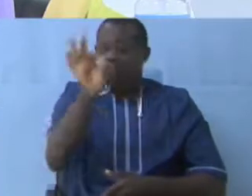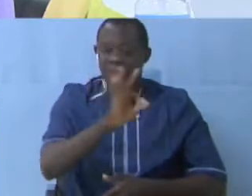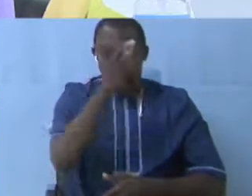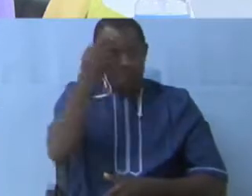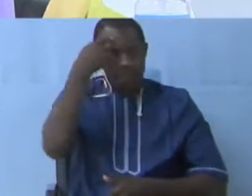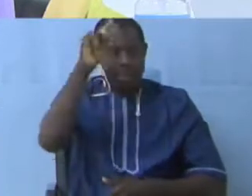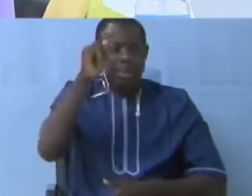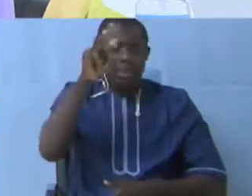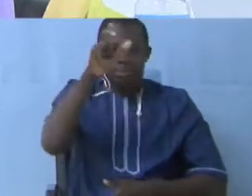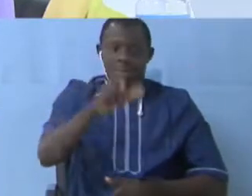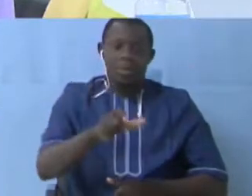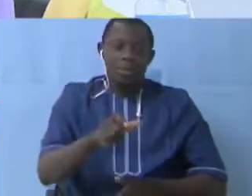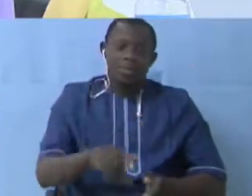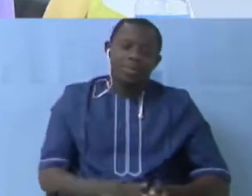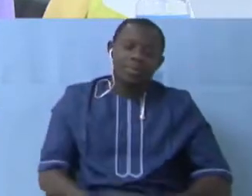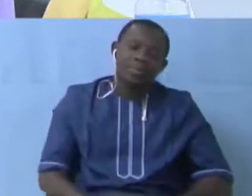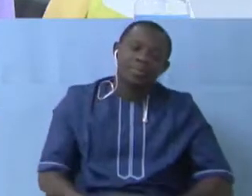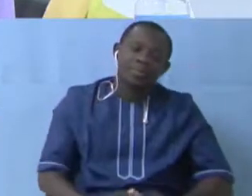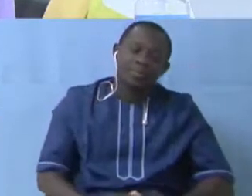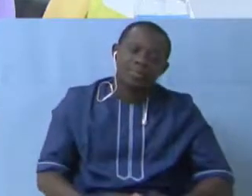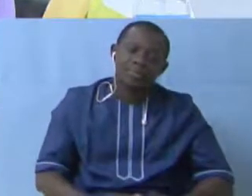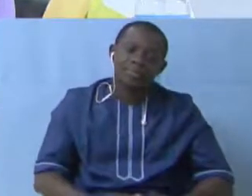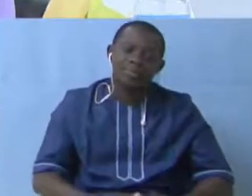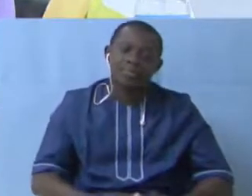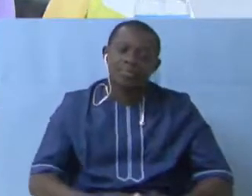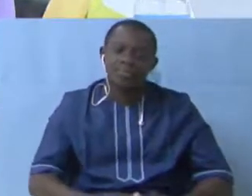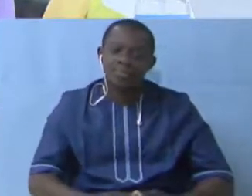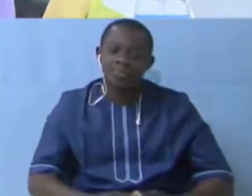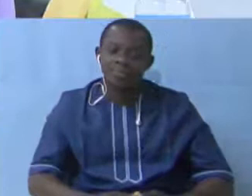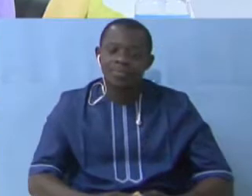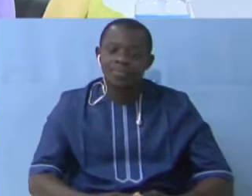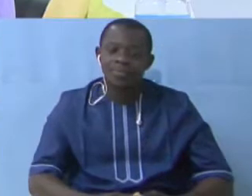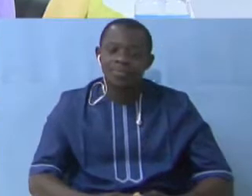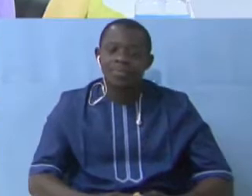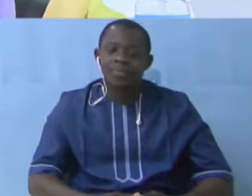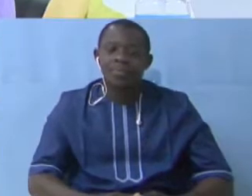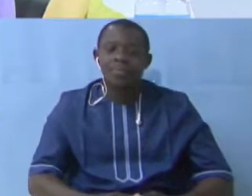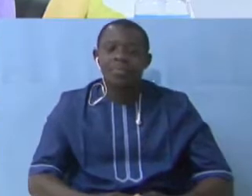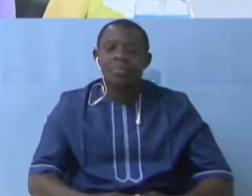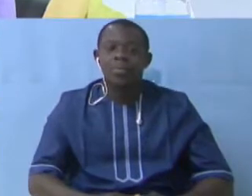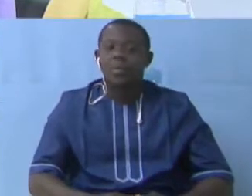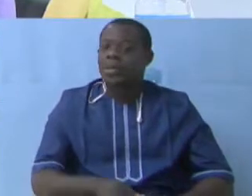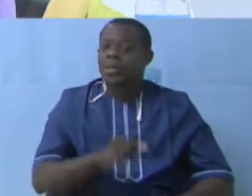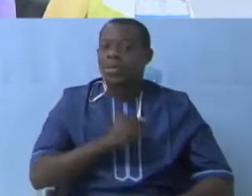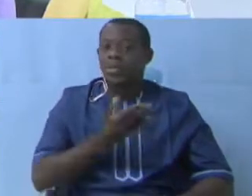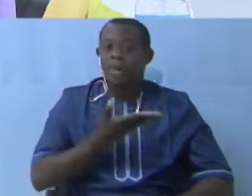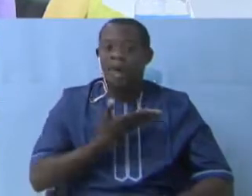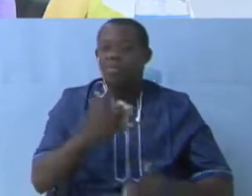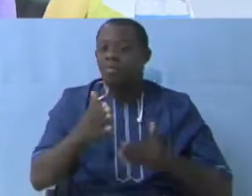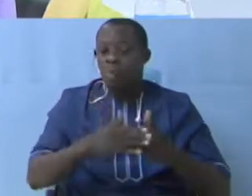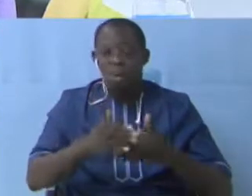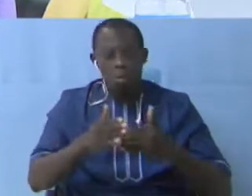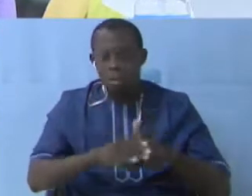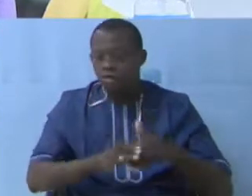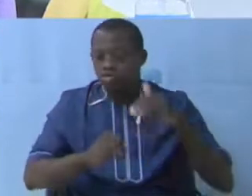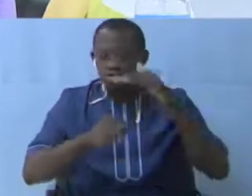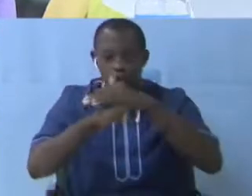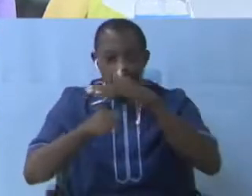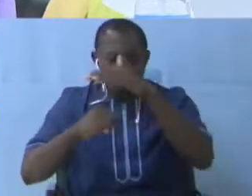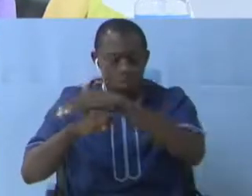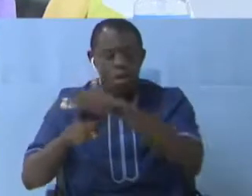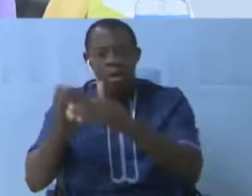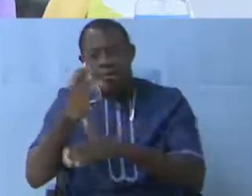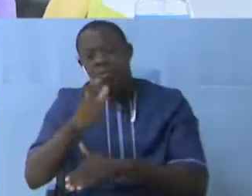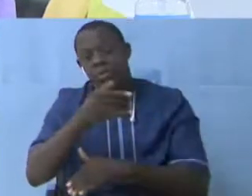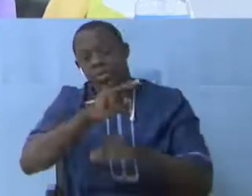ne noonu la daal mën a jotee xeli nit ñi. So he had a lot of support across the board. Am na ay ñu bari ñu ko